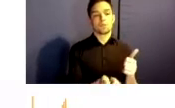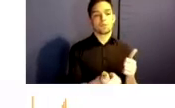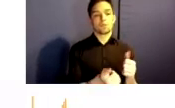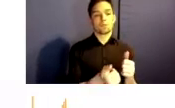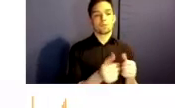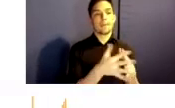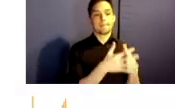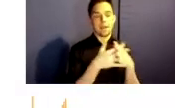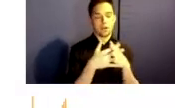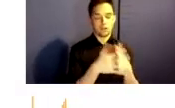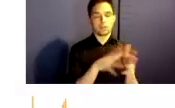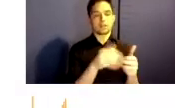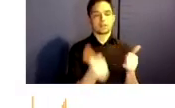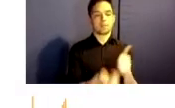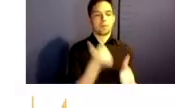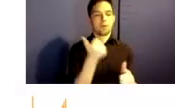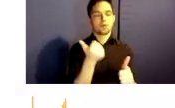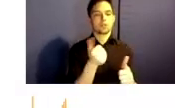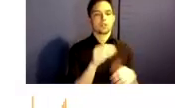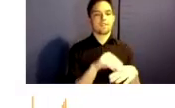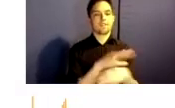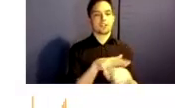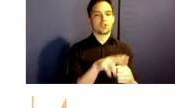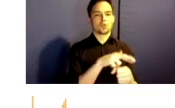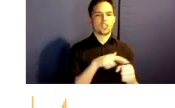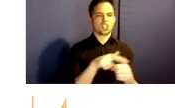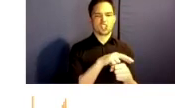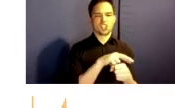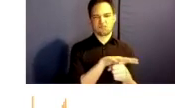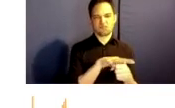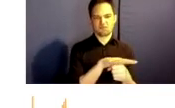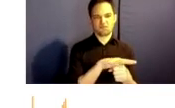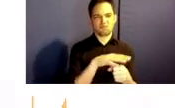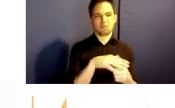America is the most region affected. After that, followed by Europe,